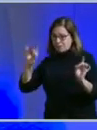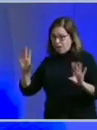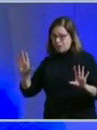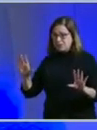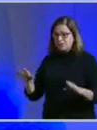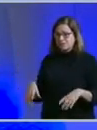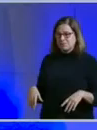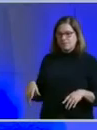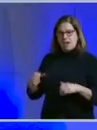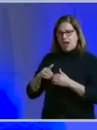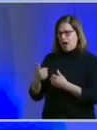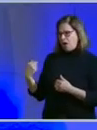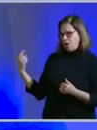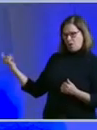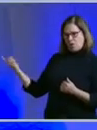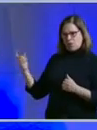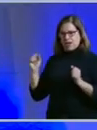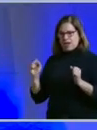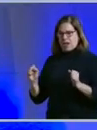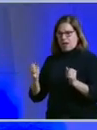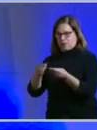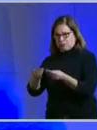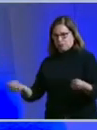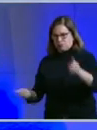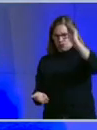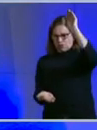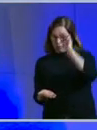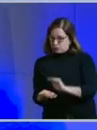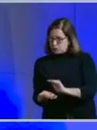with the trauma of violent crime.